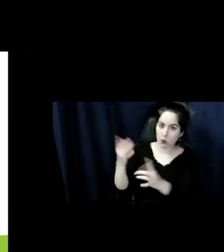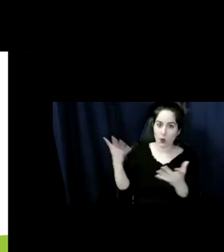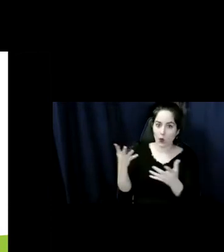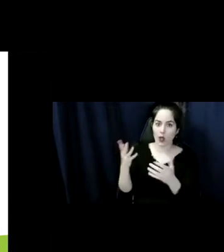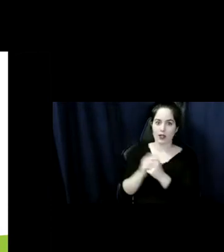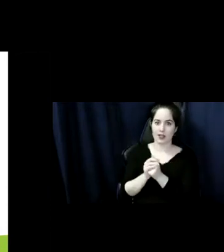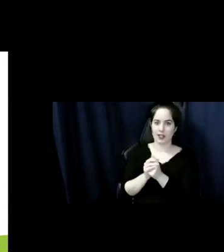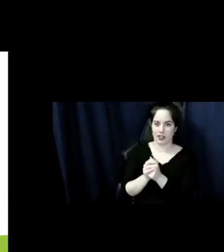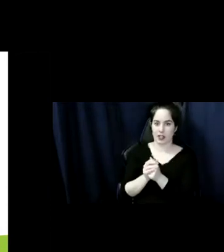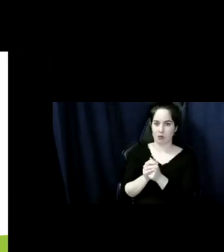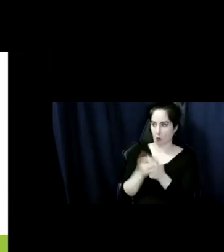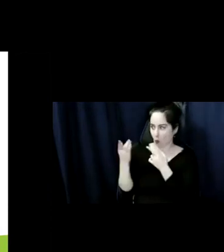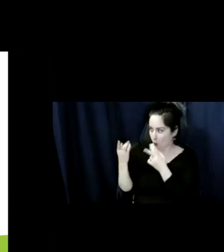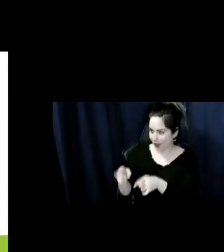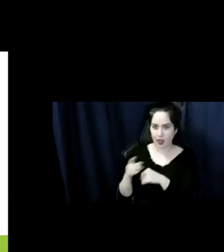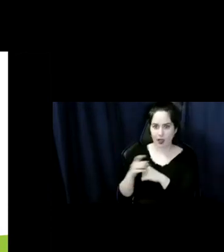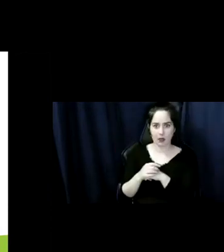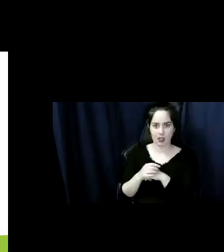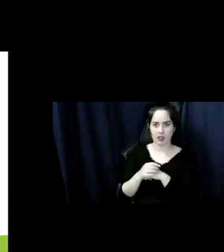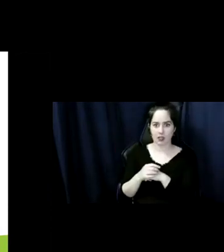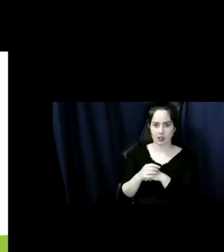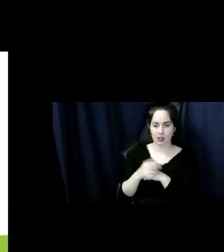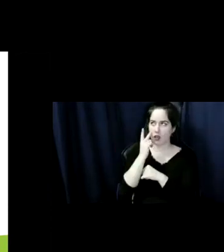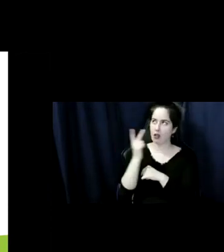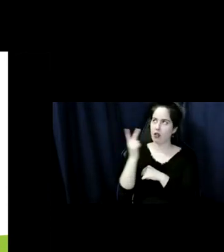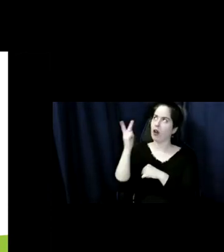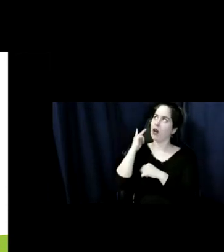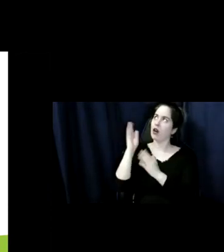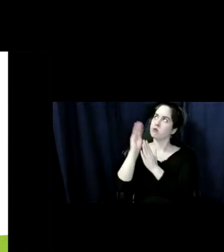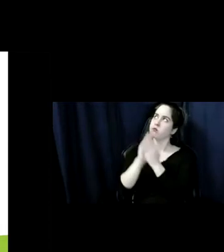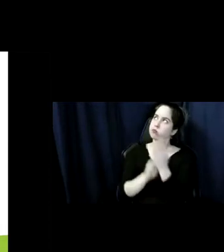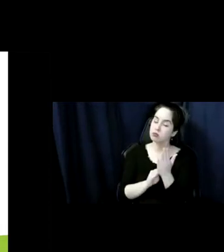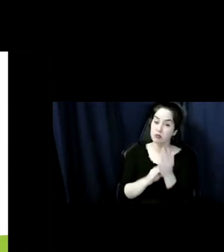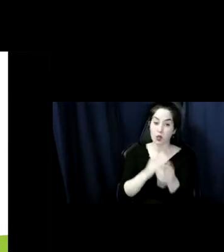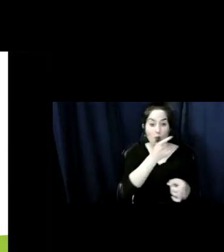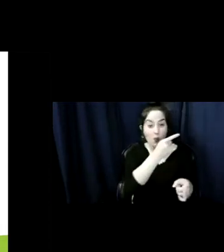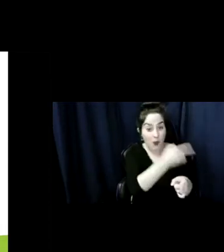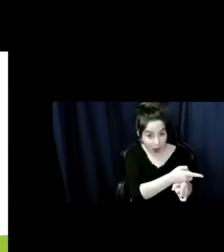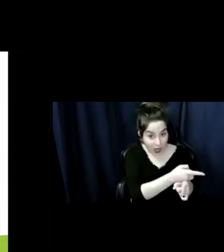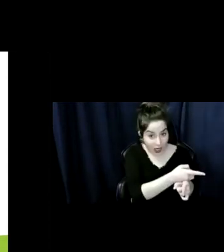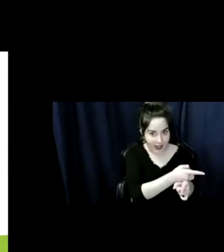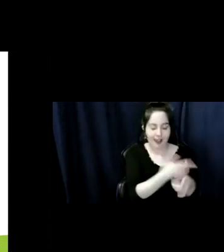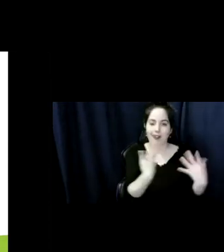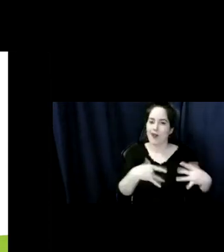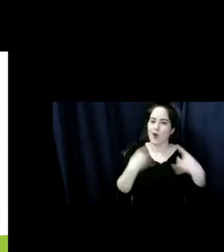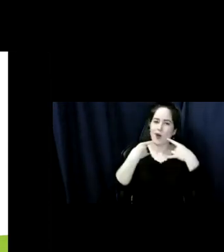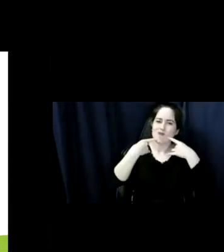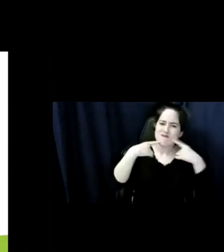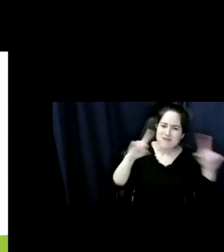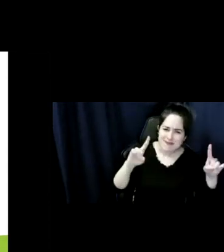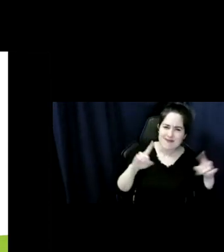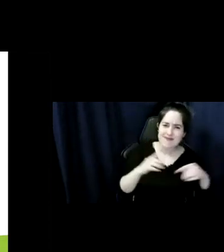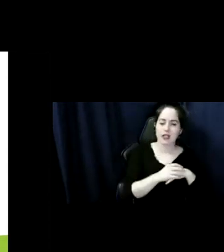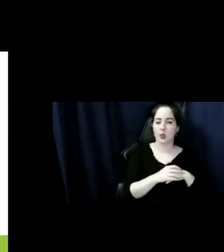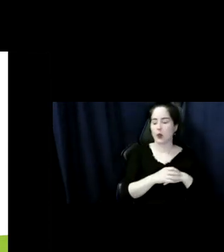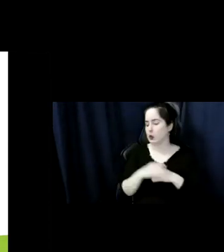so interesting to hear what went right, what went really well, what you had a hard time